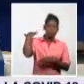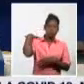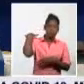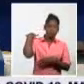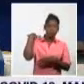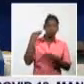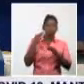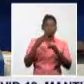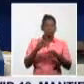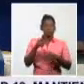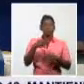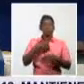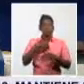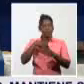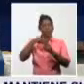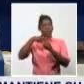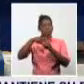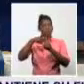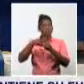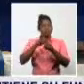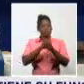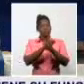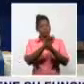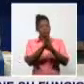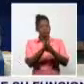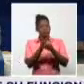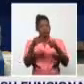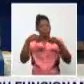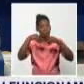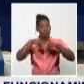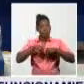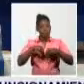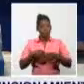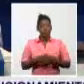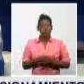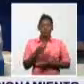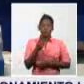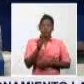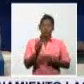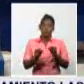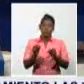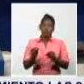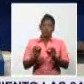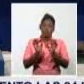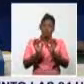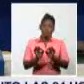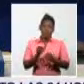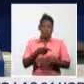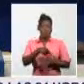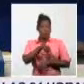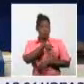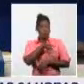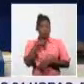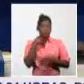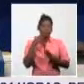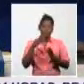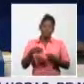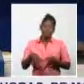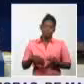As he had respiratory symptoms, a new test was repeated